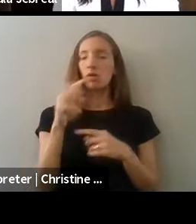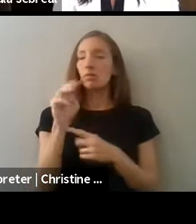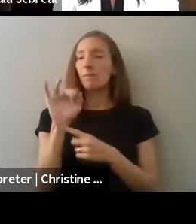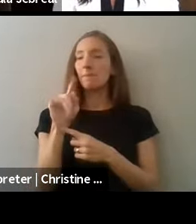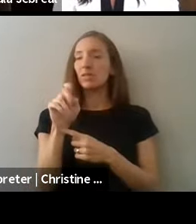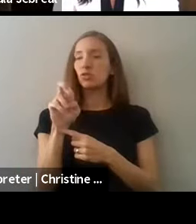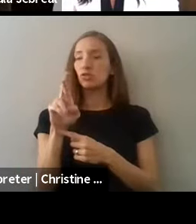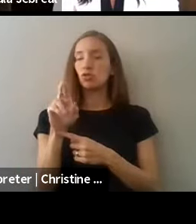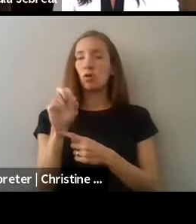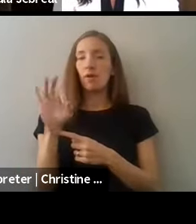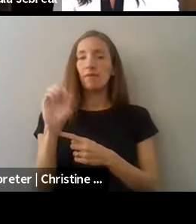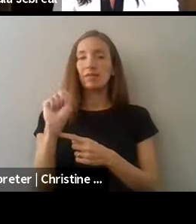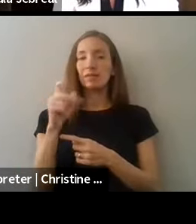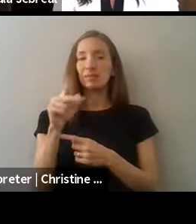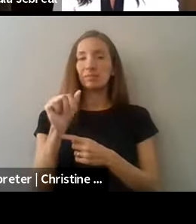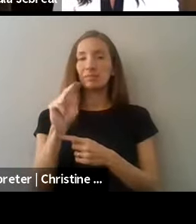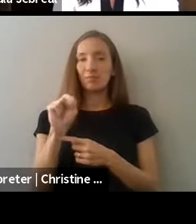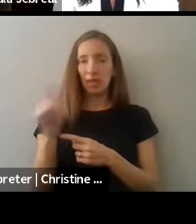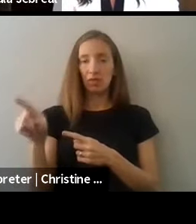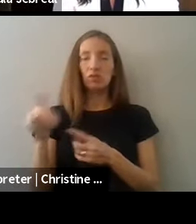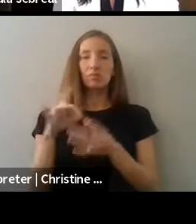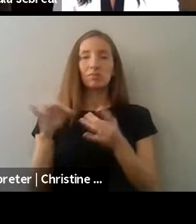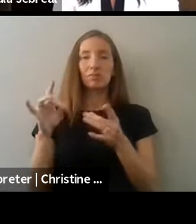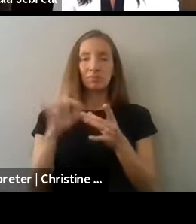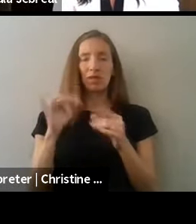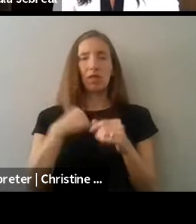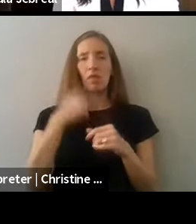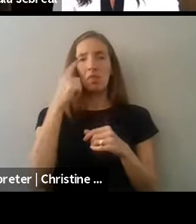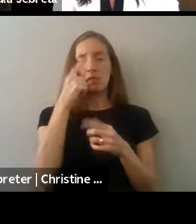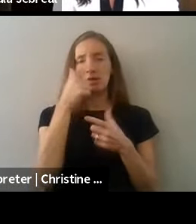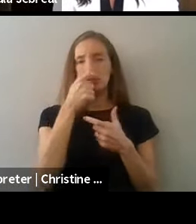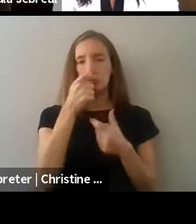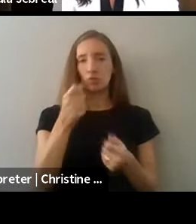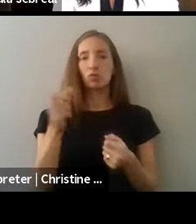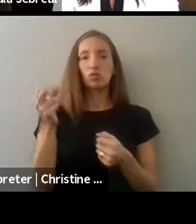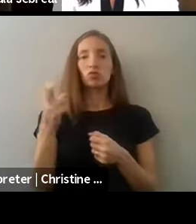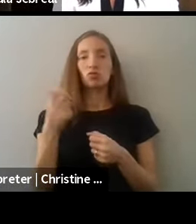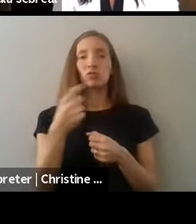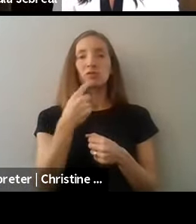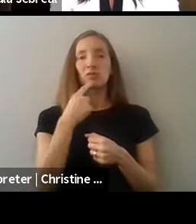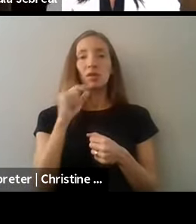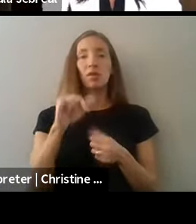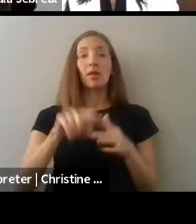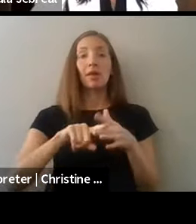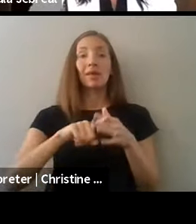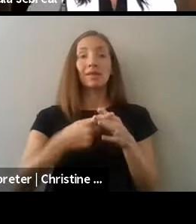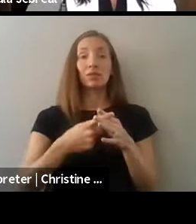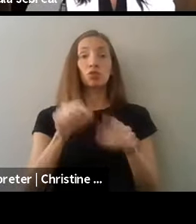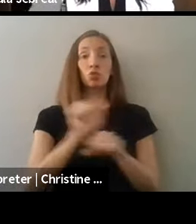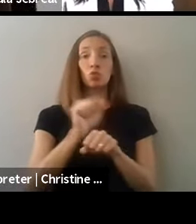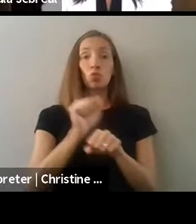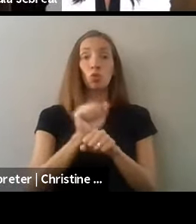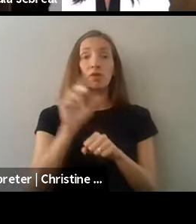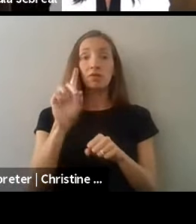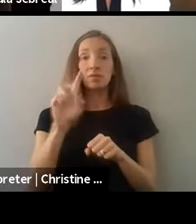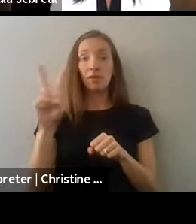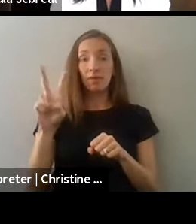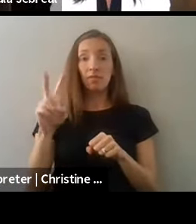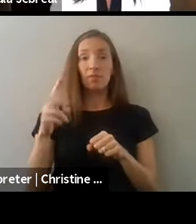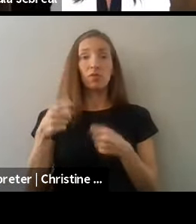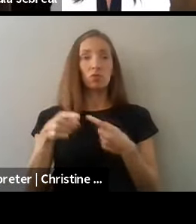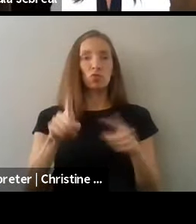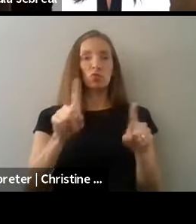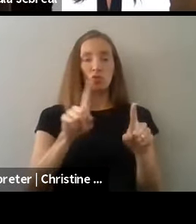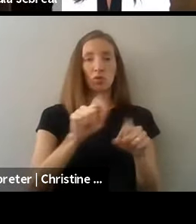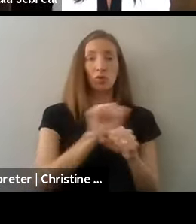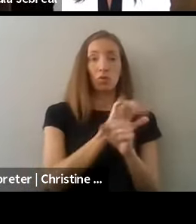interesting. She mentioned also how all the initial work on domestic violence around the lockdown and COVID